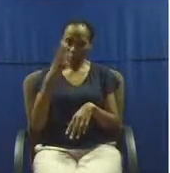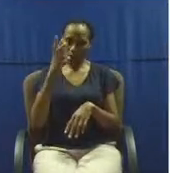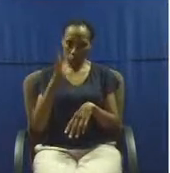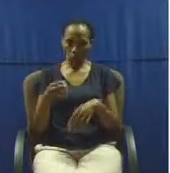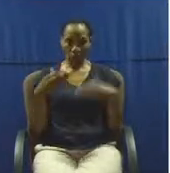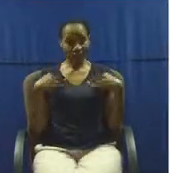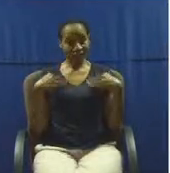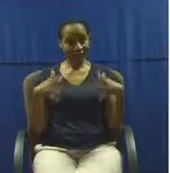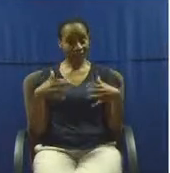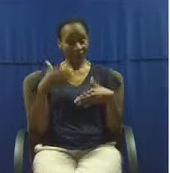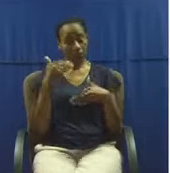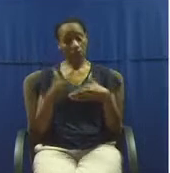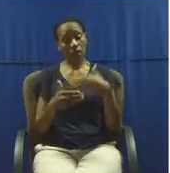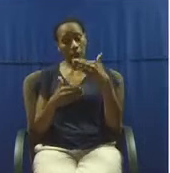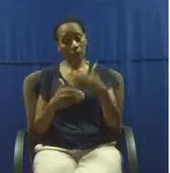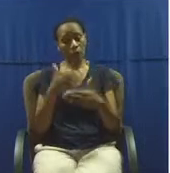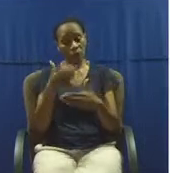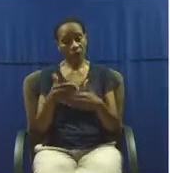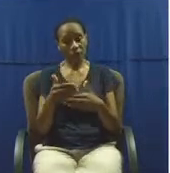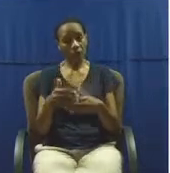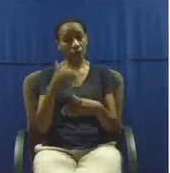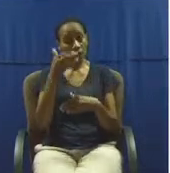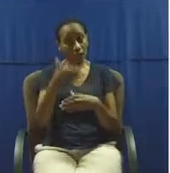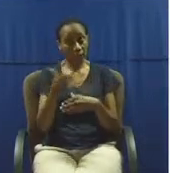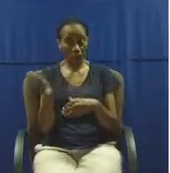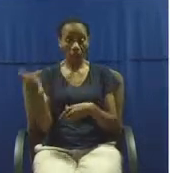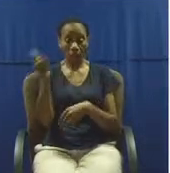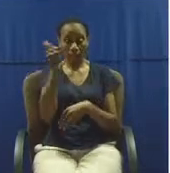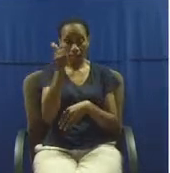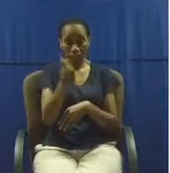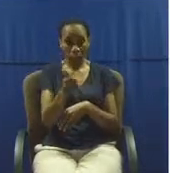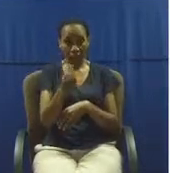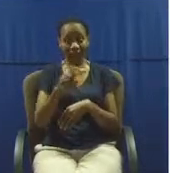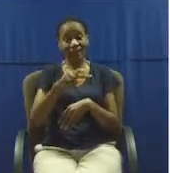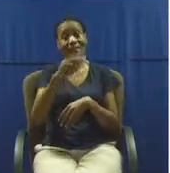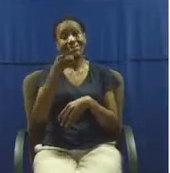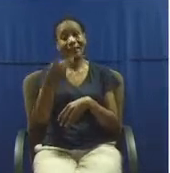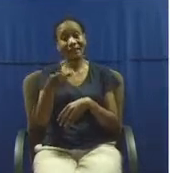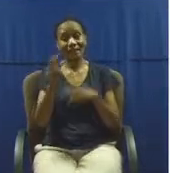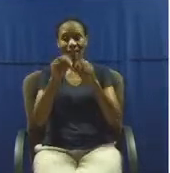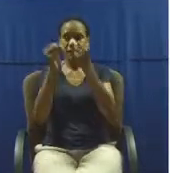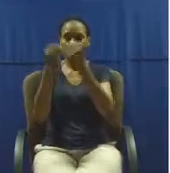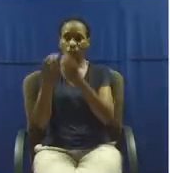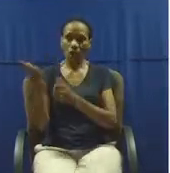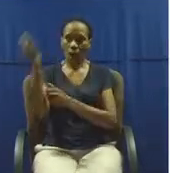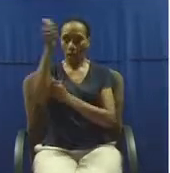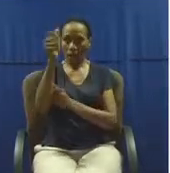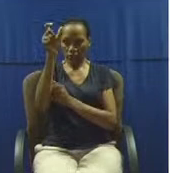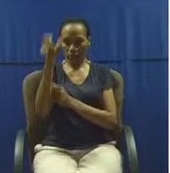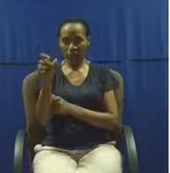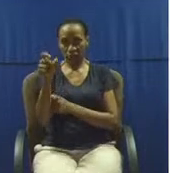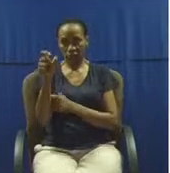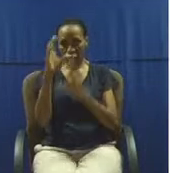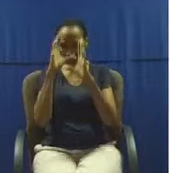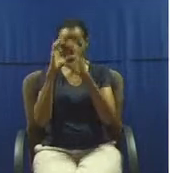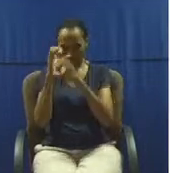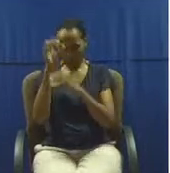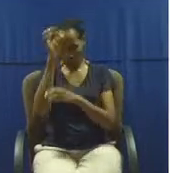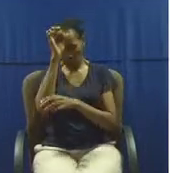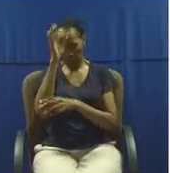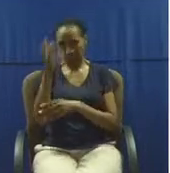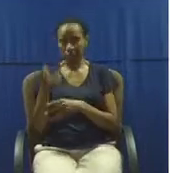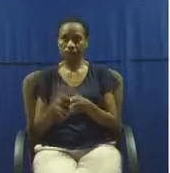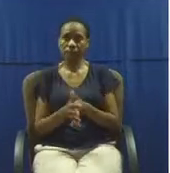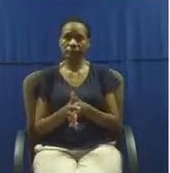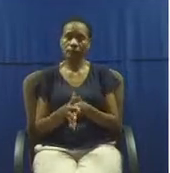on a process for the appointment of the next National Commissioner of Police, and that